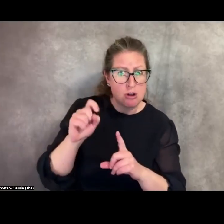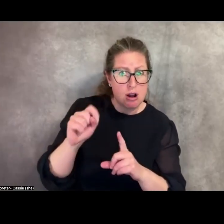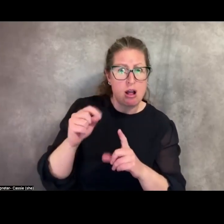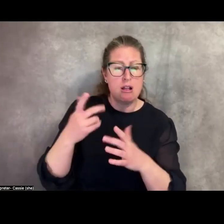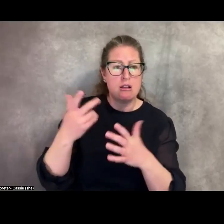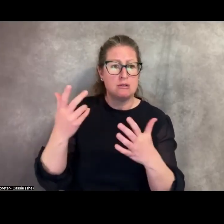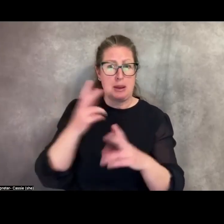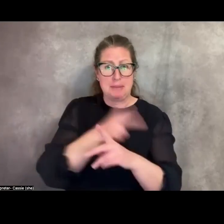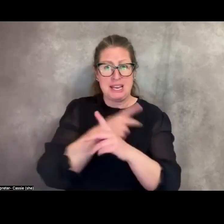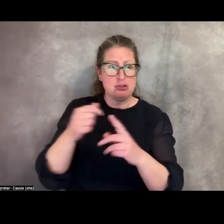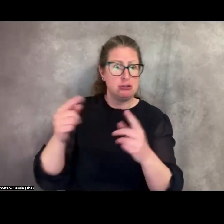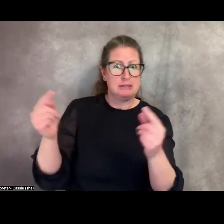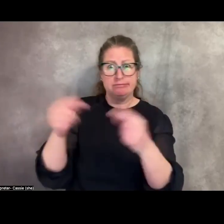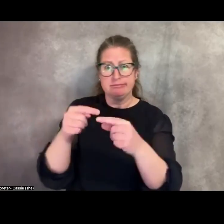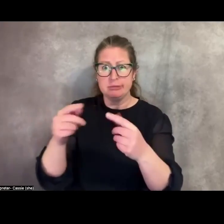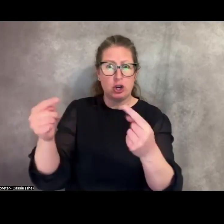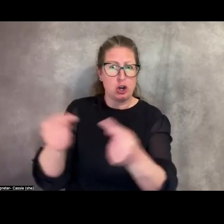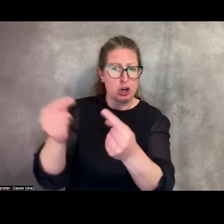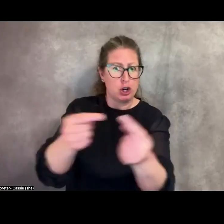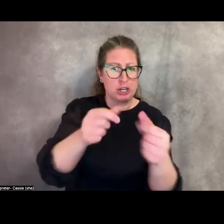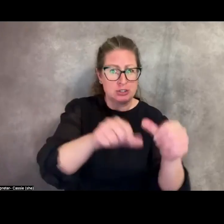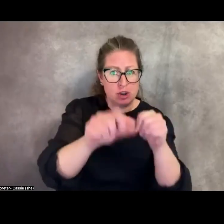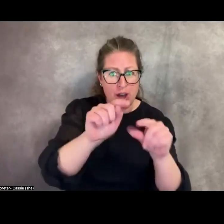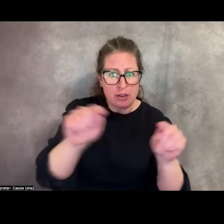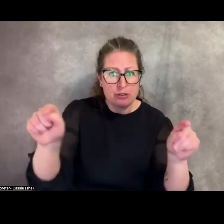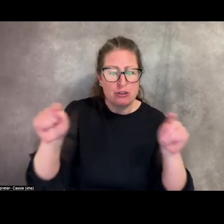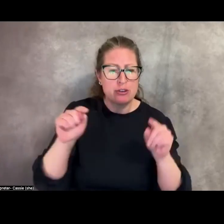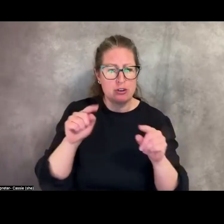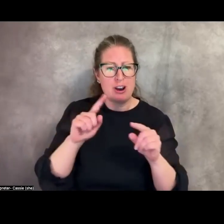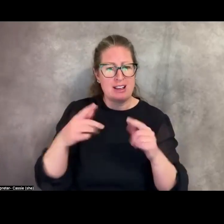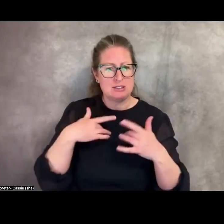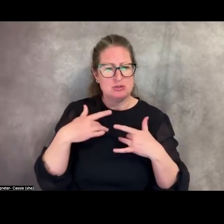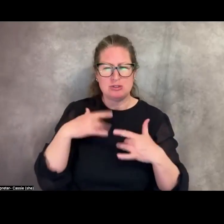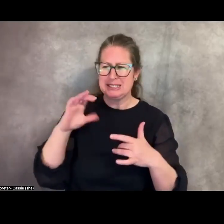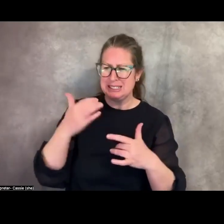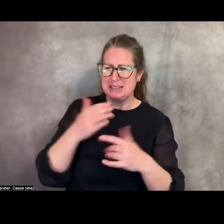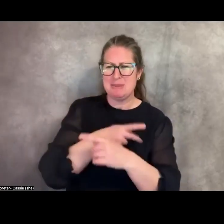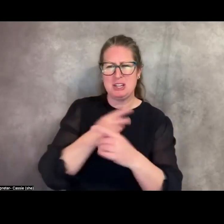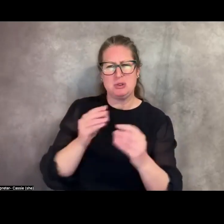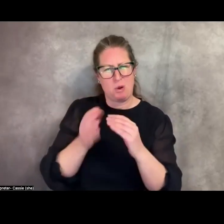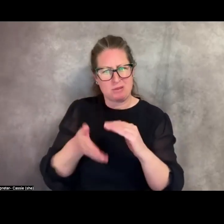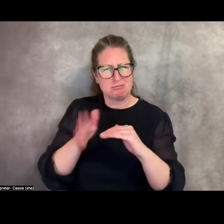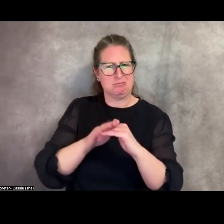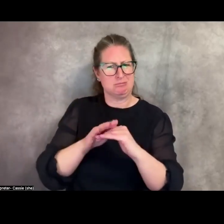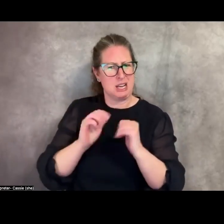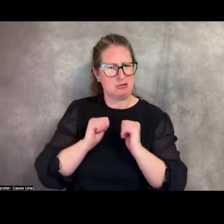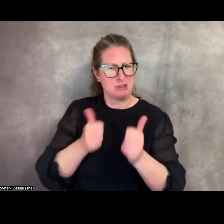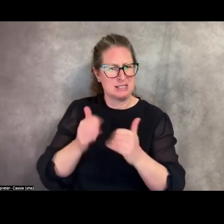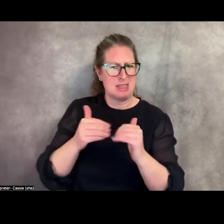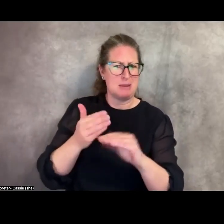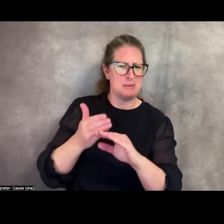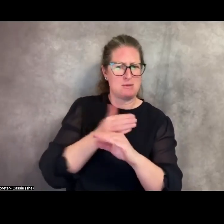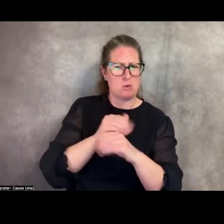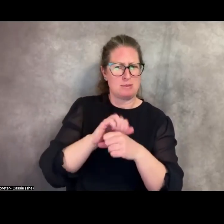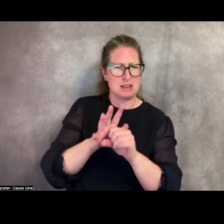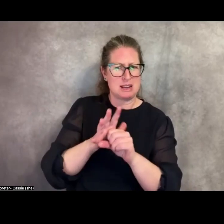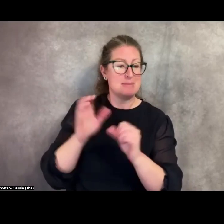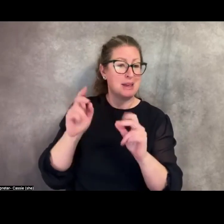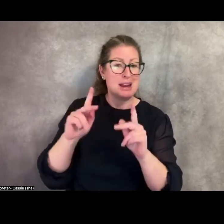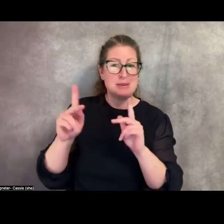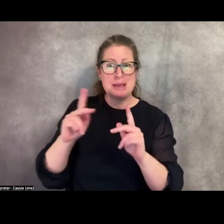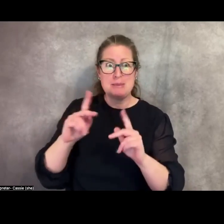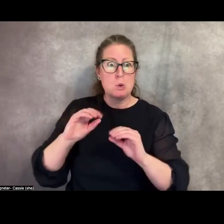like that. We also voiced concerns that the patients appeared to be more aggressive. Post-pandemic, we had a lot of folks that hadn't been treated for